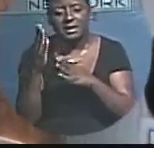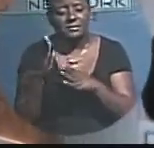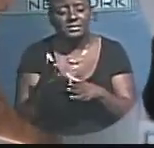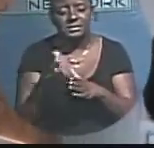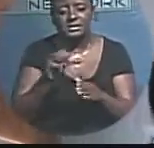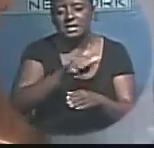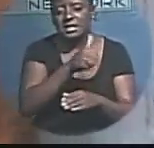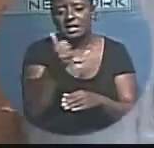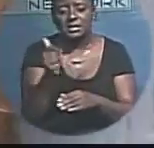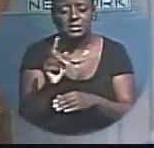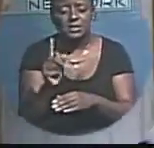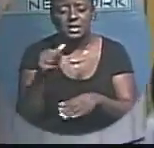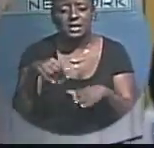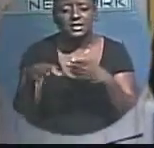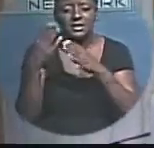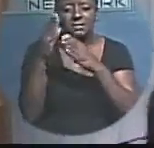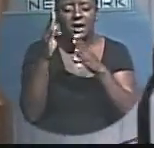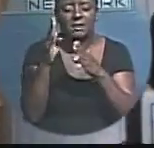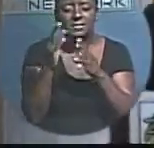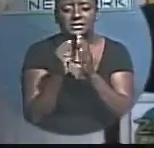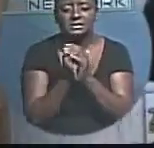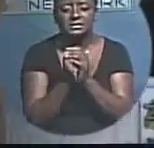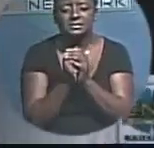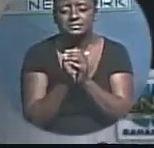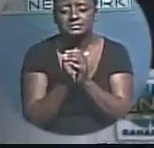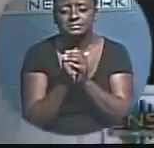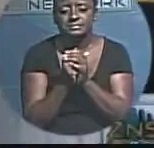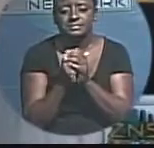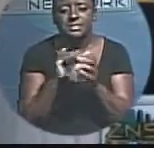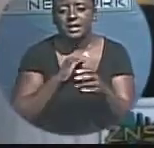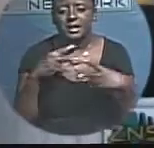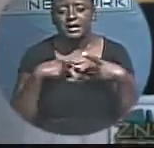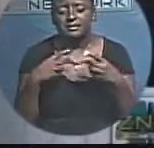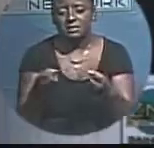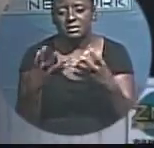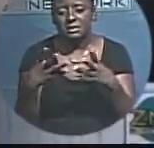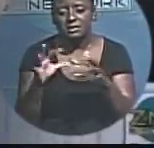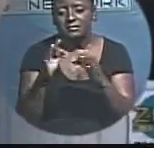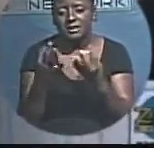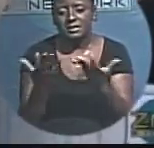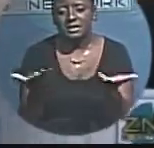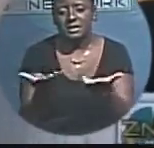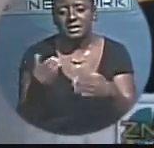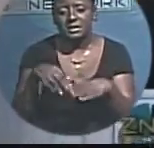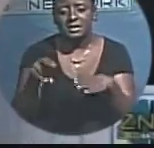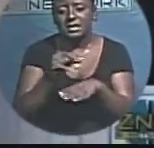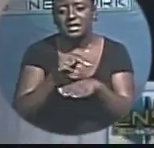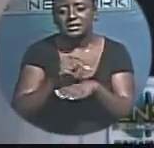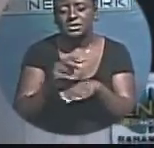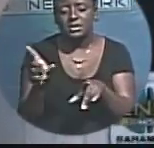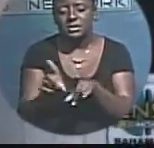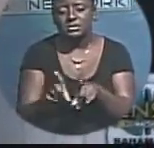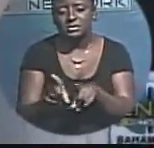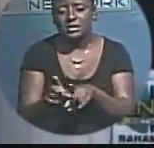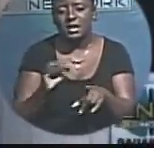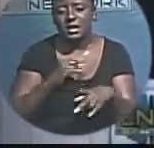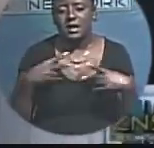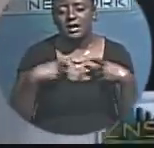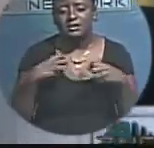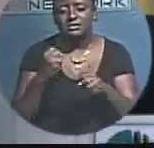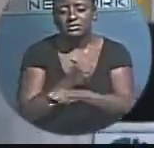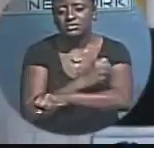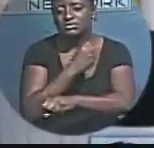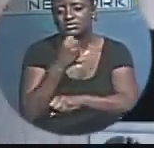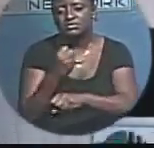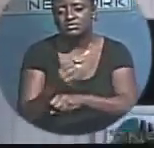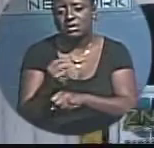Beeman's anywhere in the Bahamas. So I mean, I got a lot of family here in Nassau as well, so I have a strong support